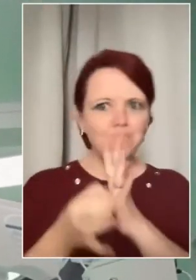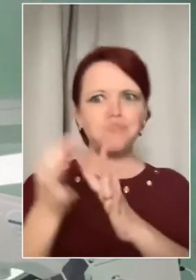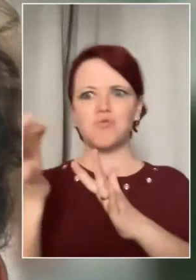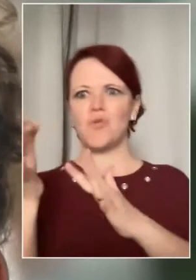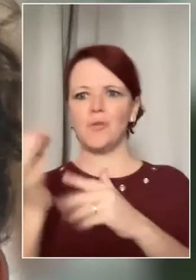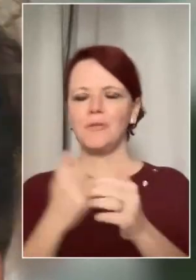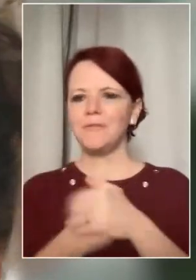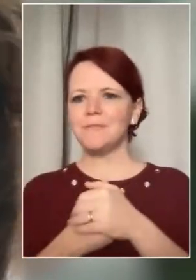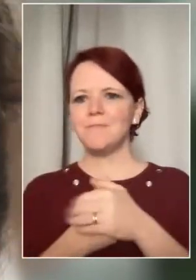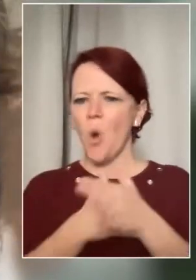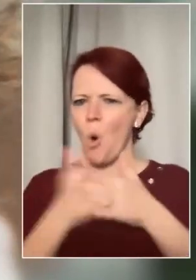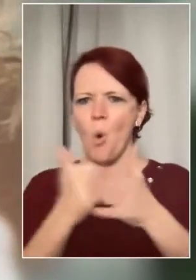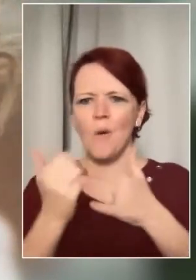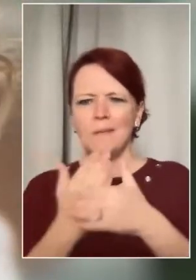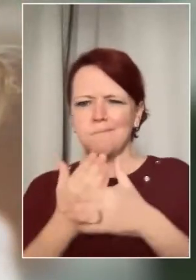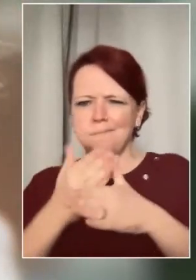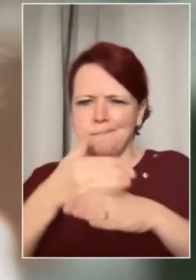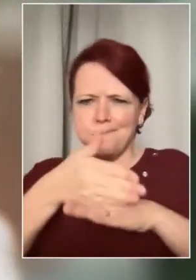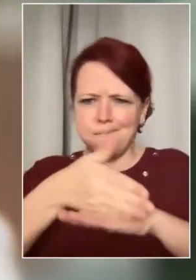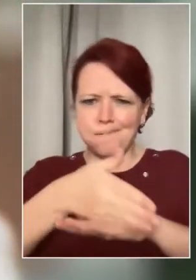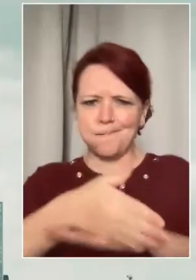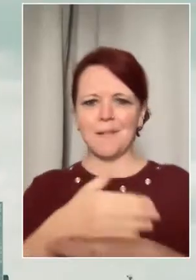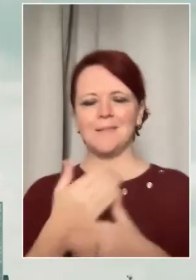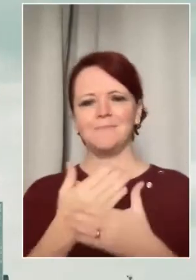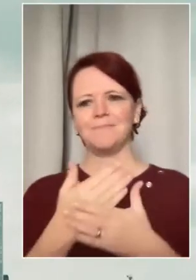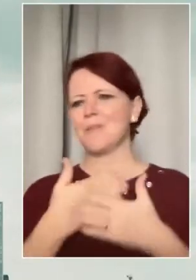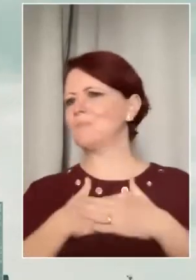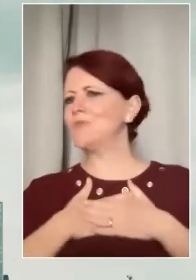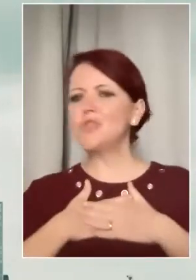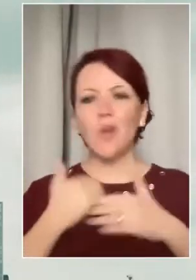day-to-day roles, and we couldn't be any prouder of the work that they do for us.